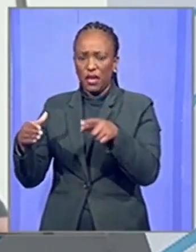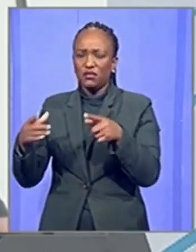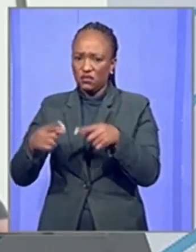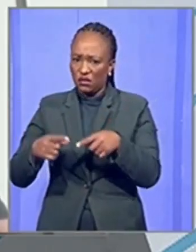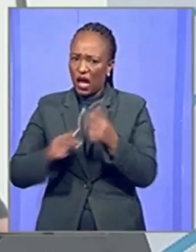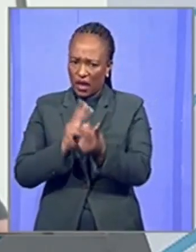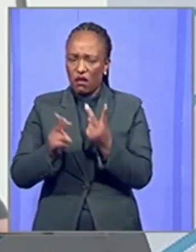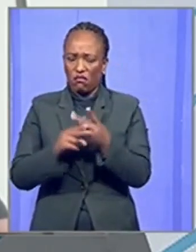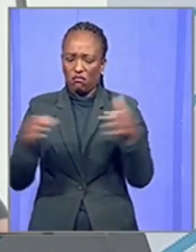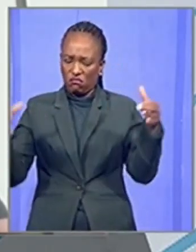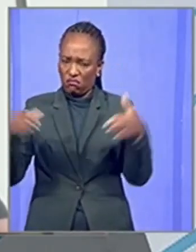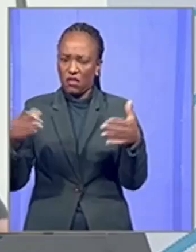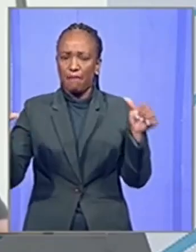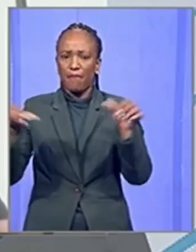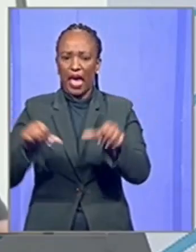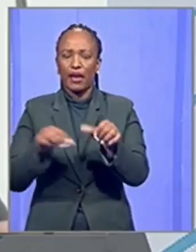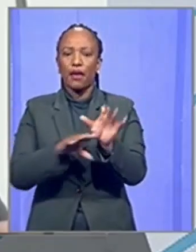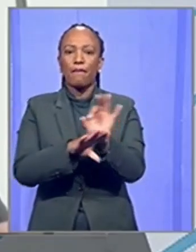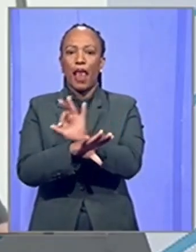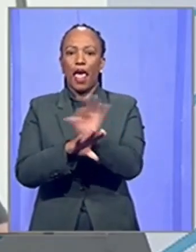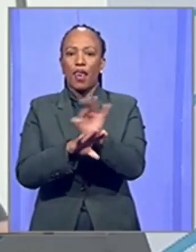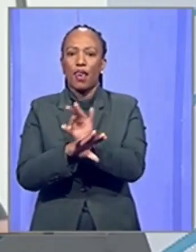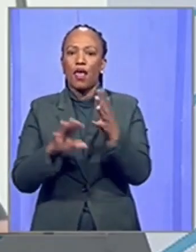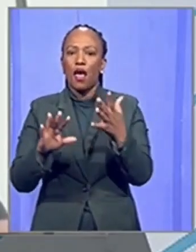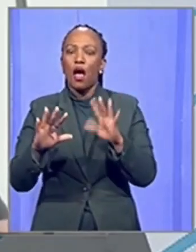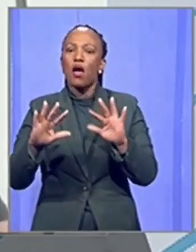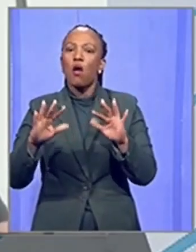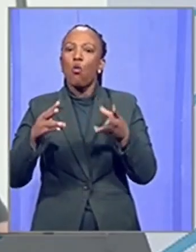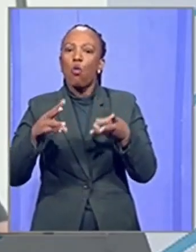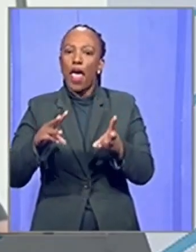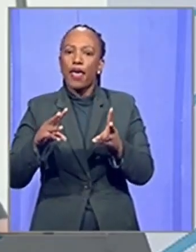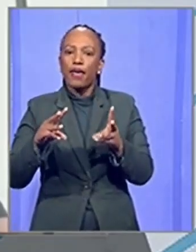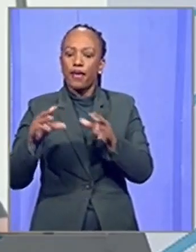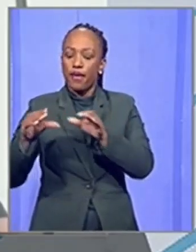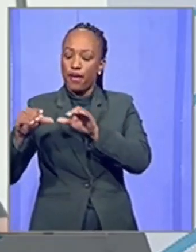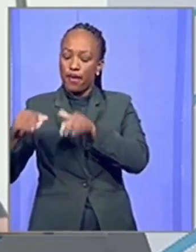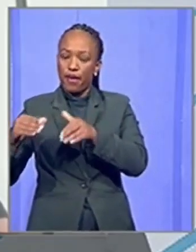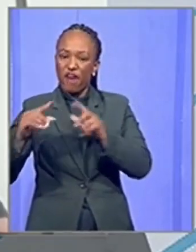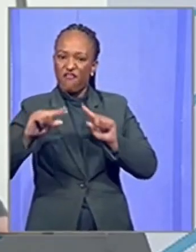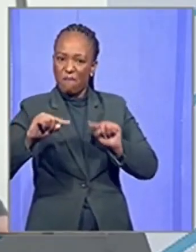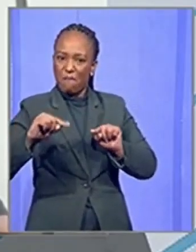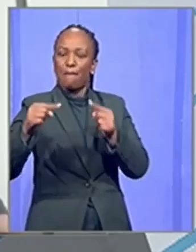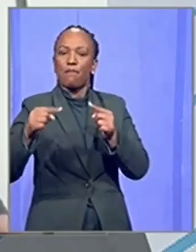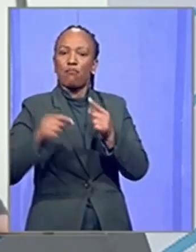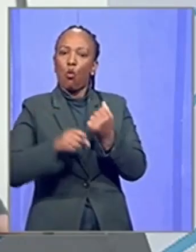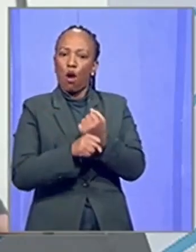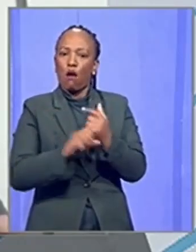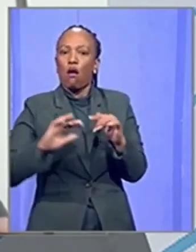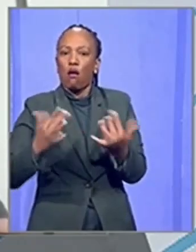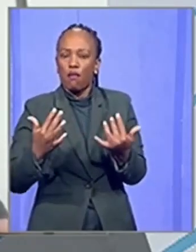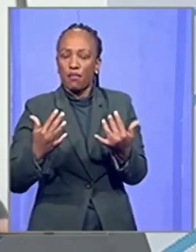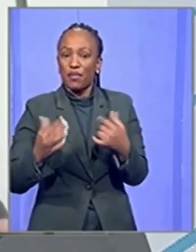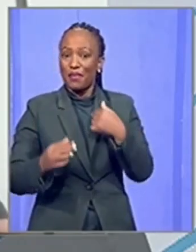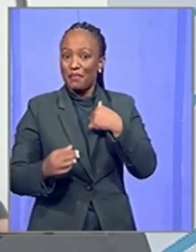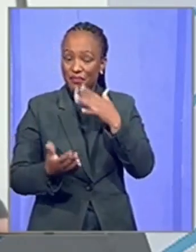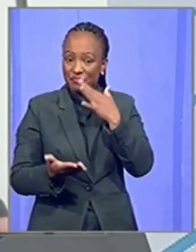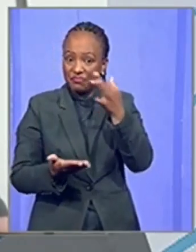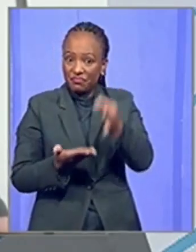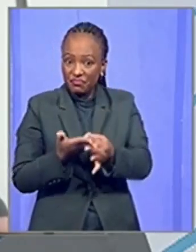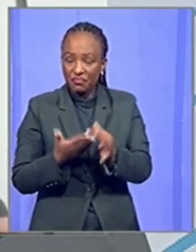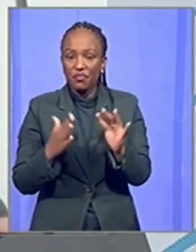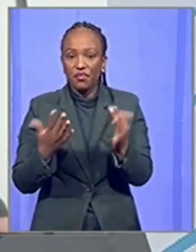of what are the best ways of acting as an opposition in this invitation. And my suggestion would be